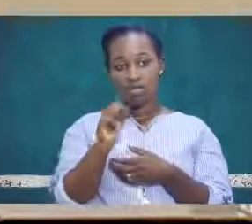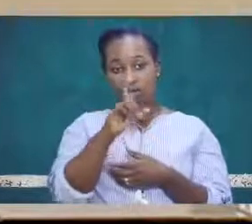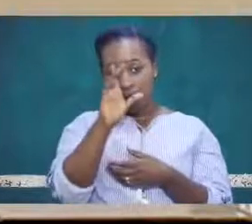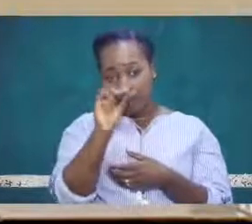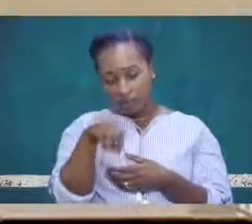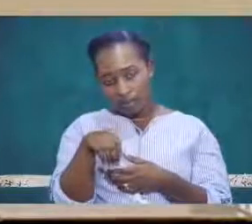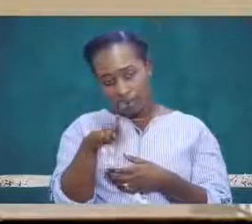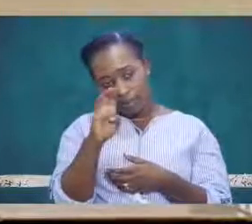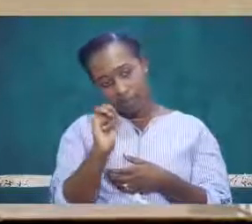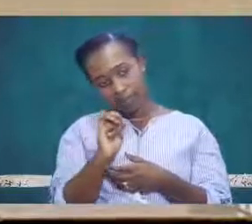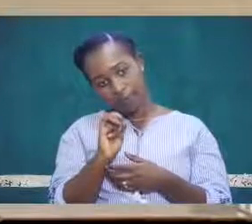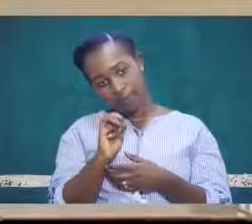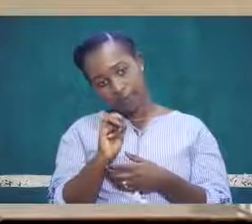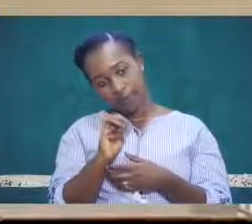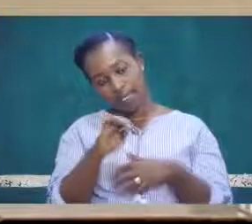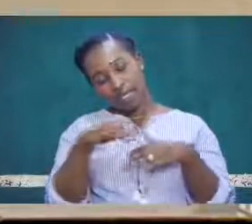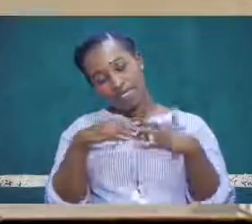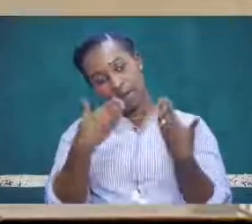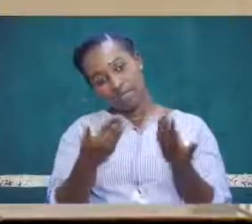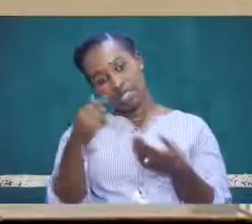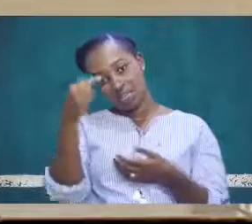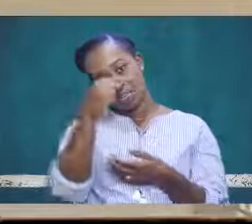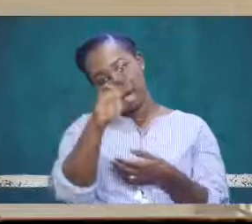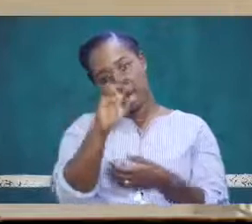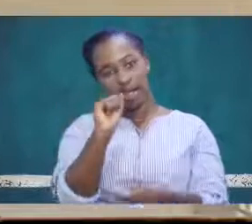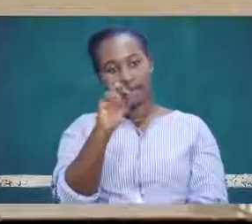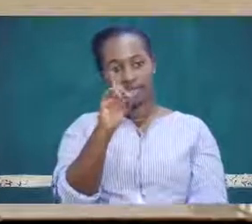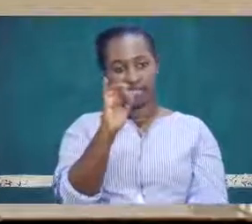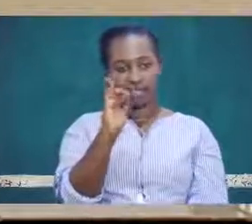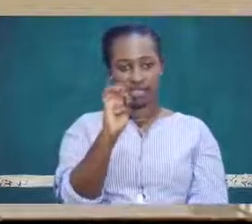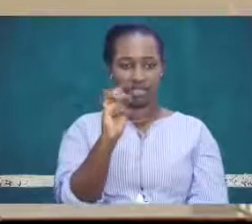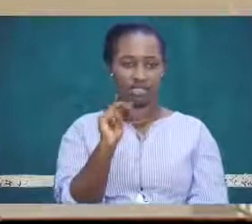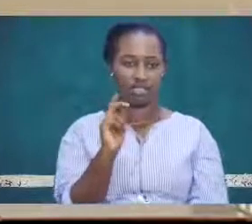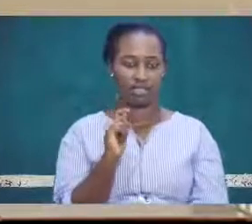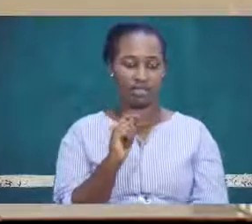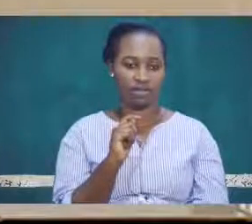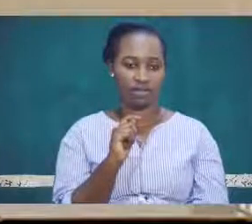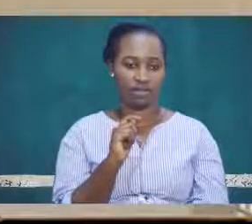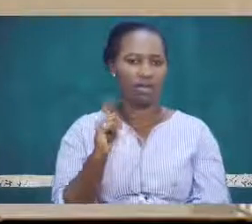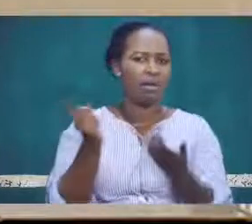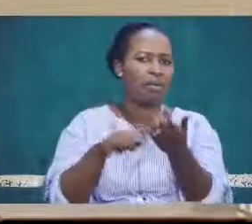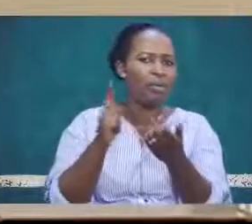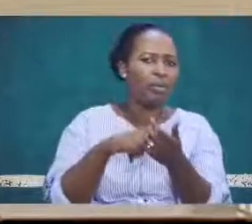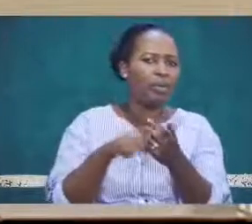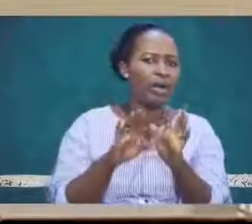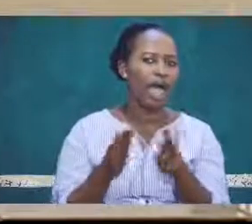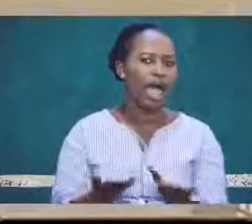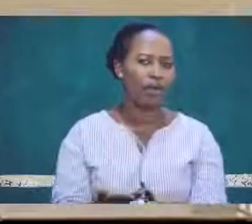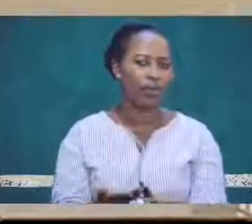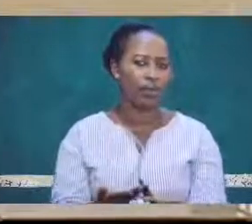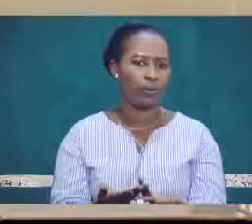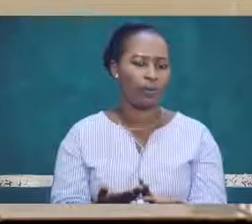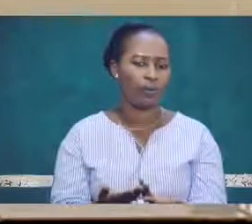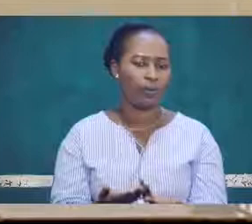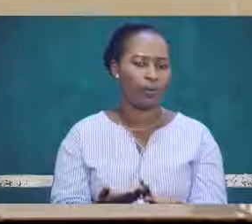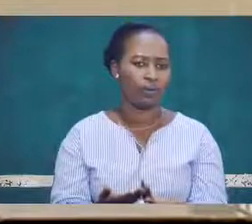slope, this is what you call the gradient. How do you calculate the slope or